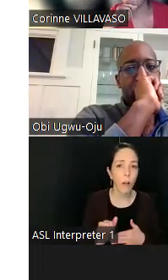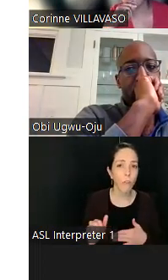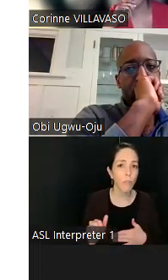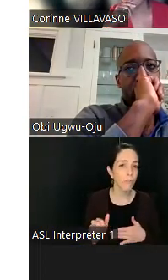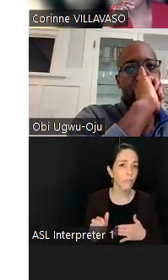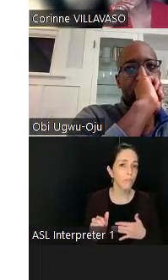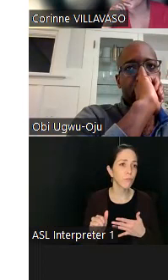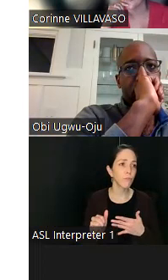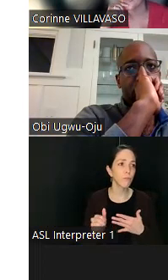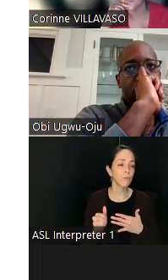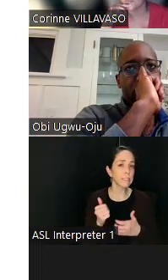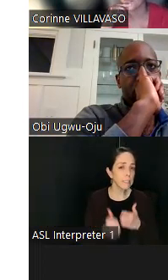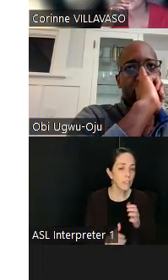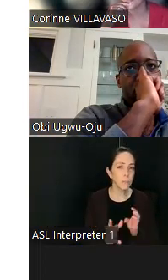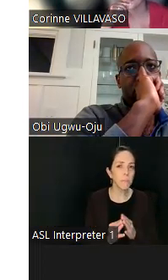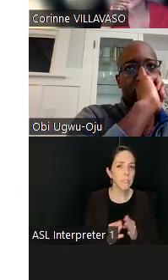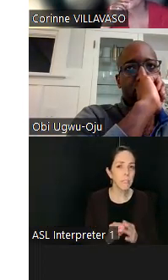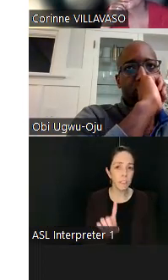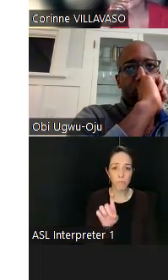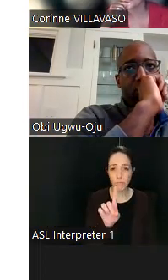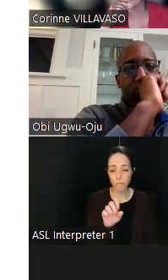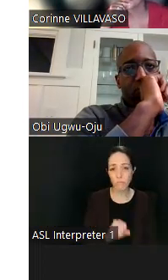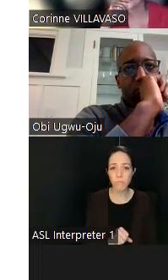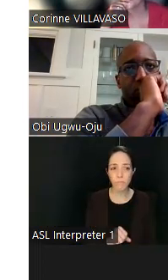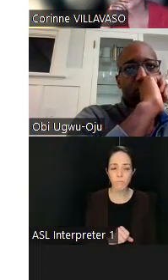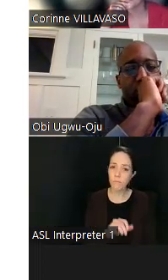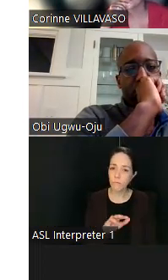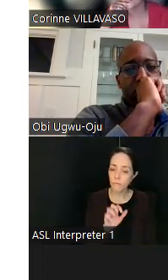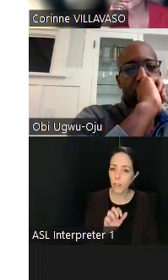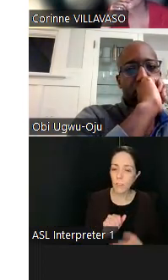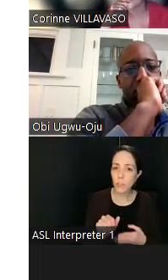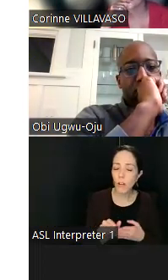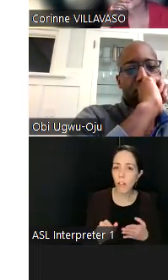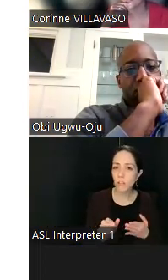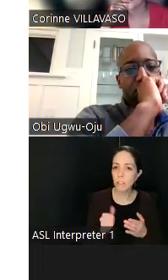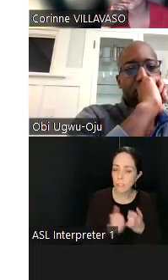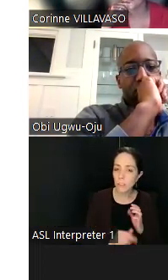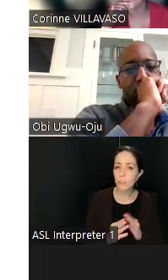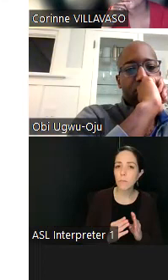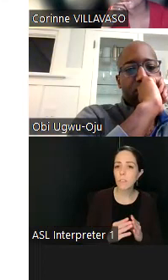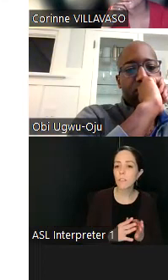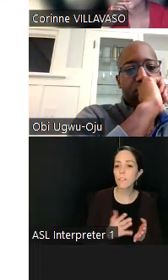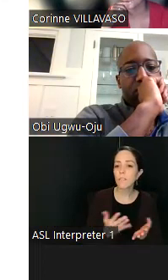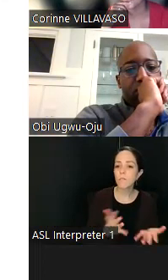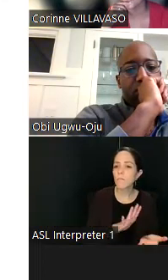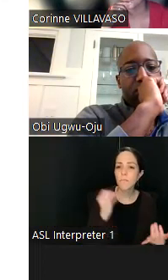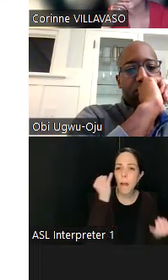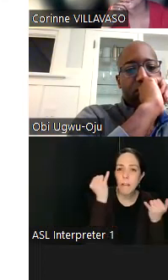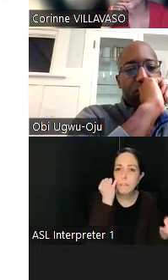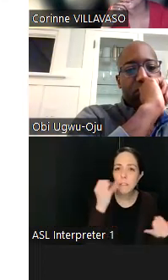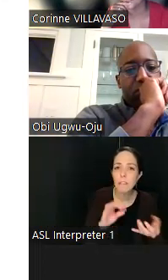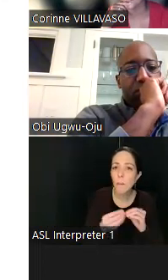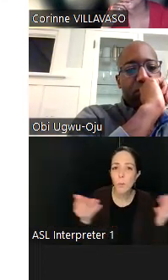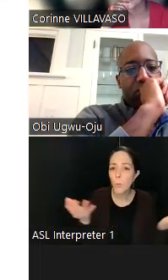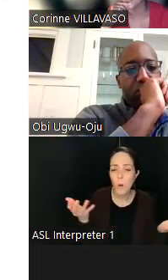you know, a meeting or whatever, or $500 or I mean, does anyone have any ideas on numbers?